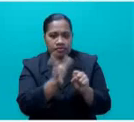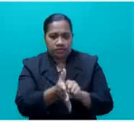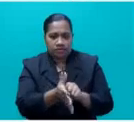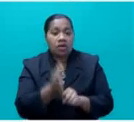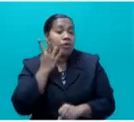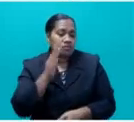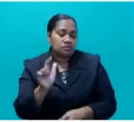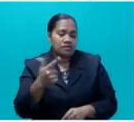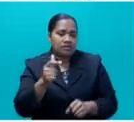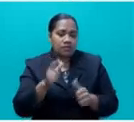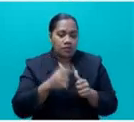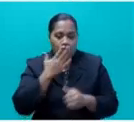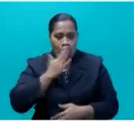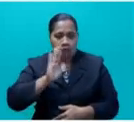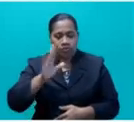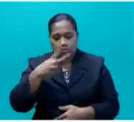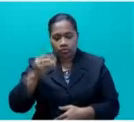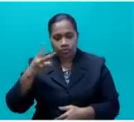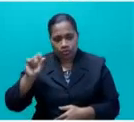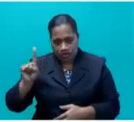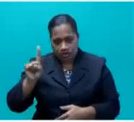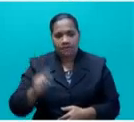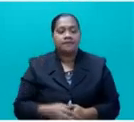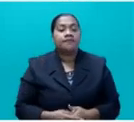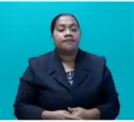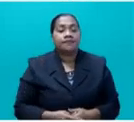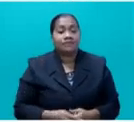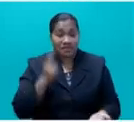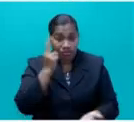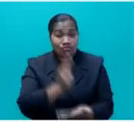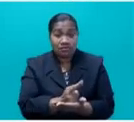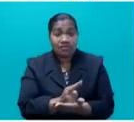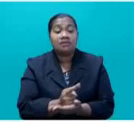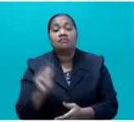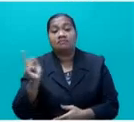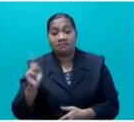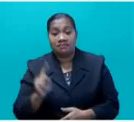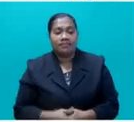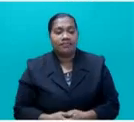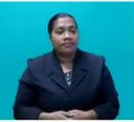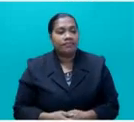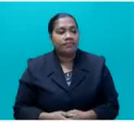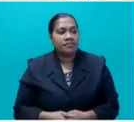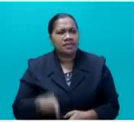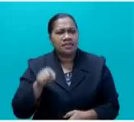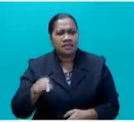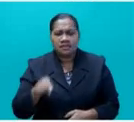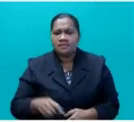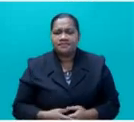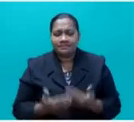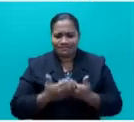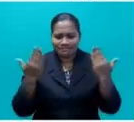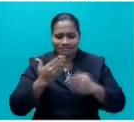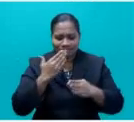August 2021. Mr. Speaker, sir, the reality of the matter is that this has been a huge concerted effort